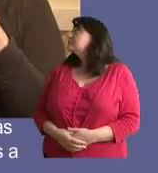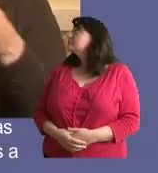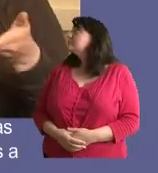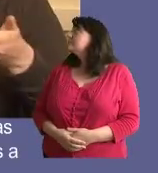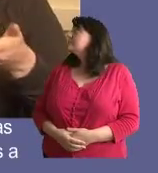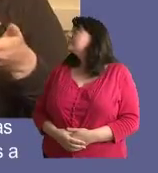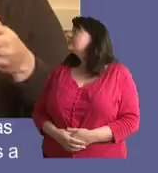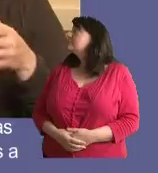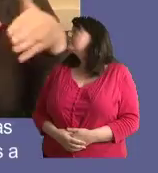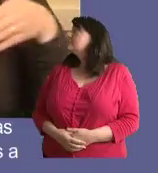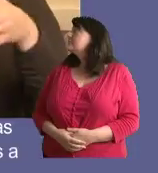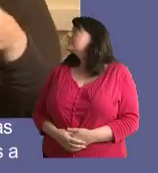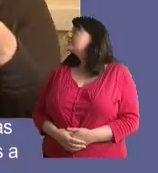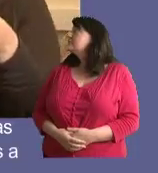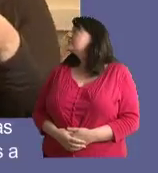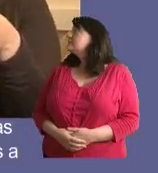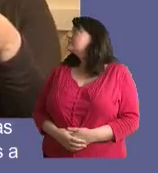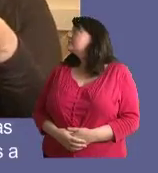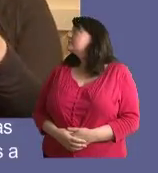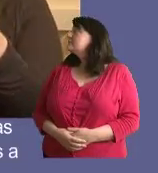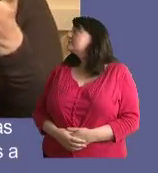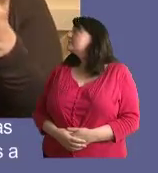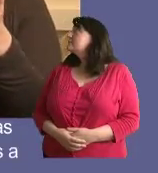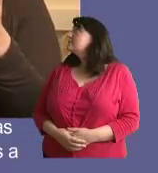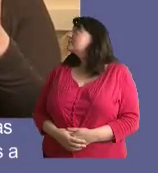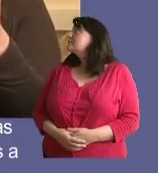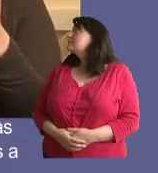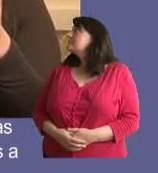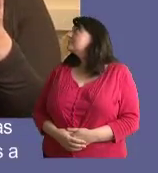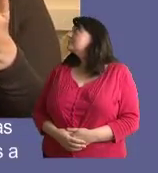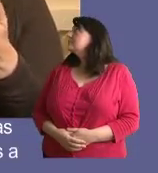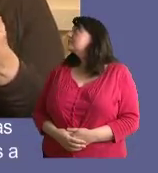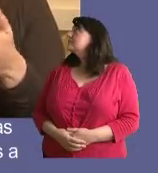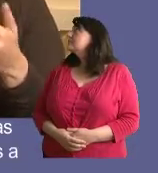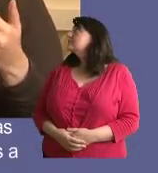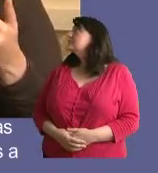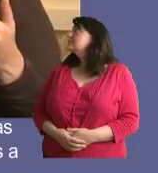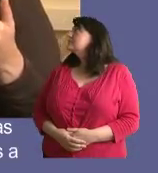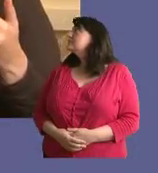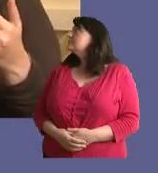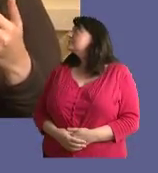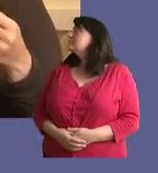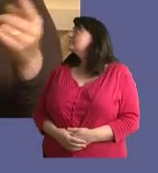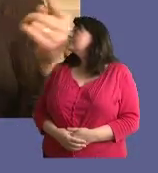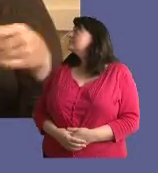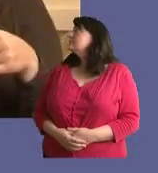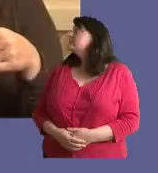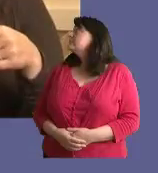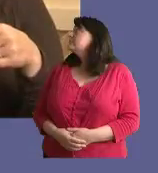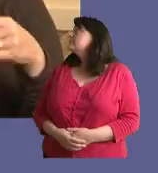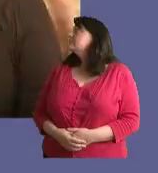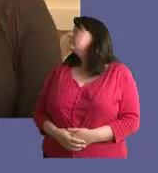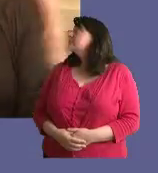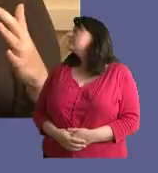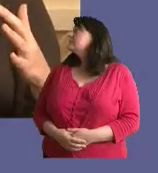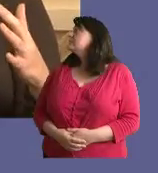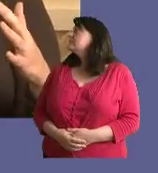An important part of the research design was focus groups, and how the deaf community is a very sociable